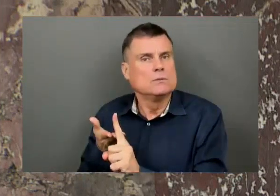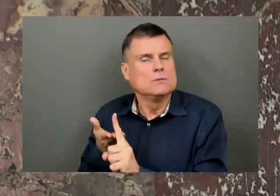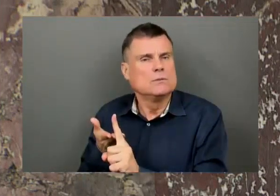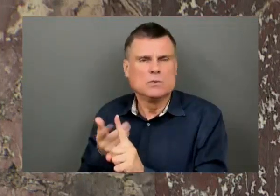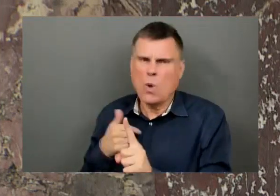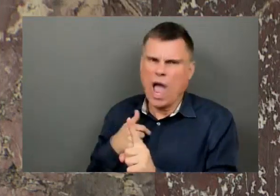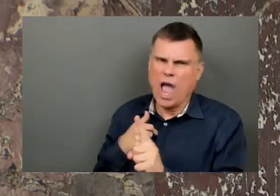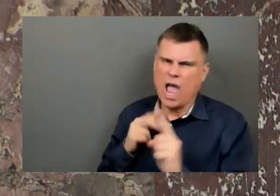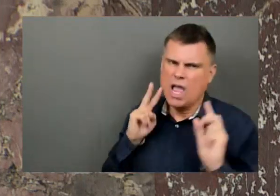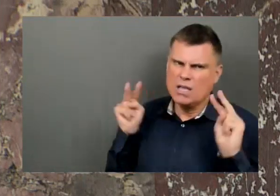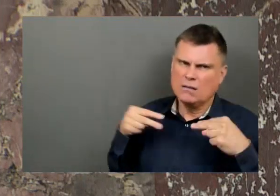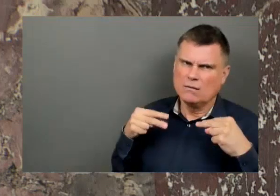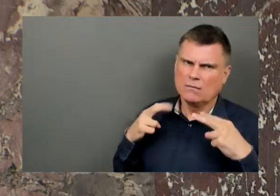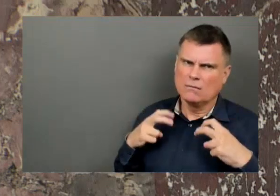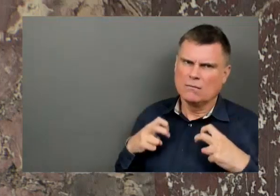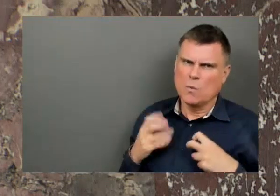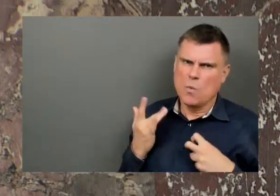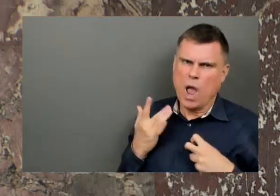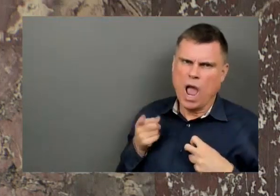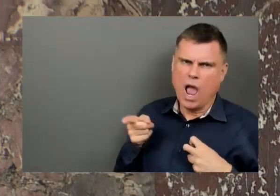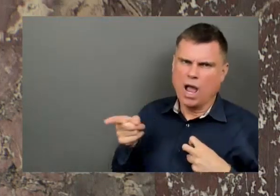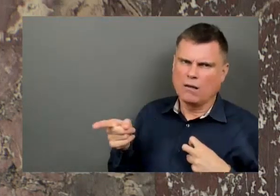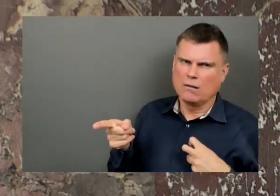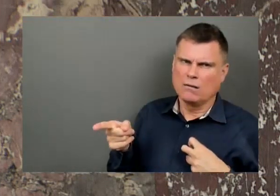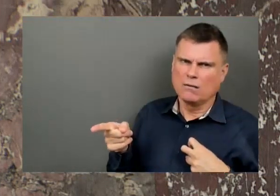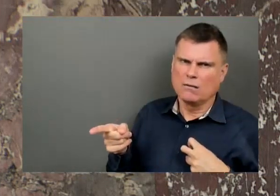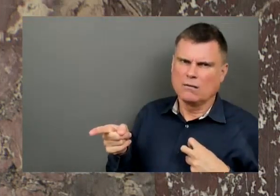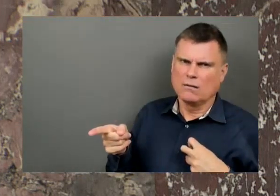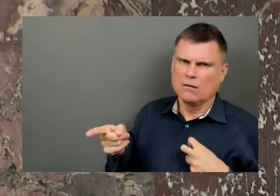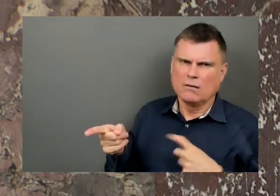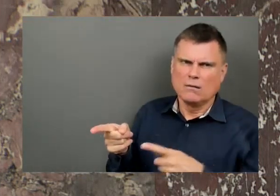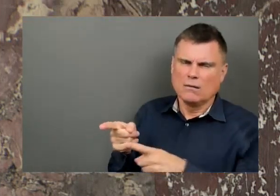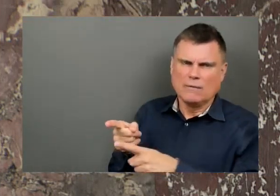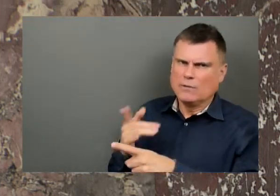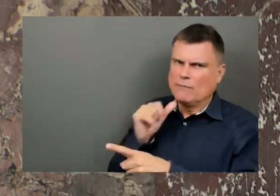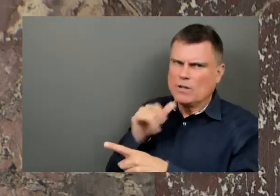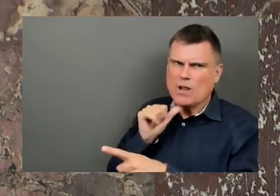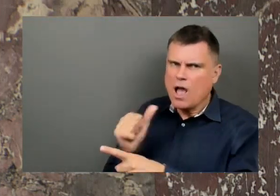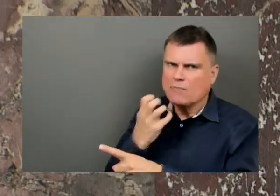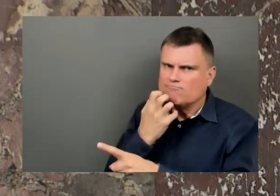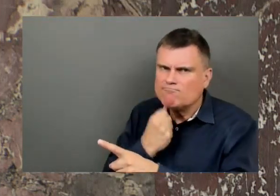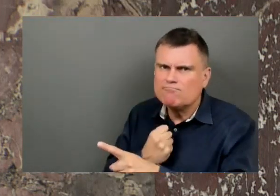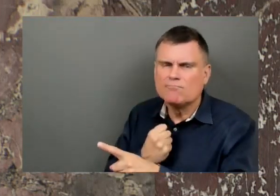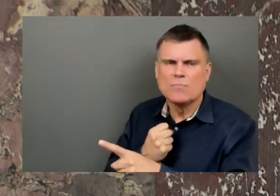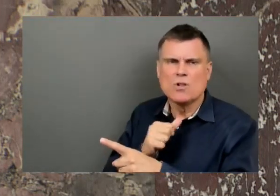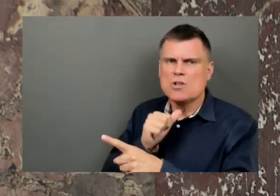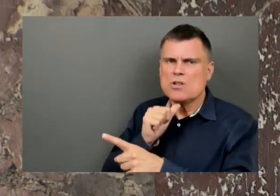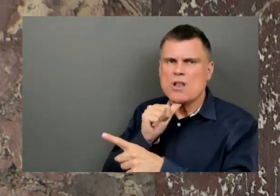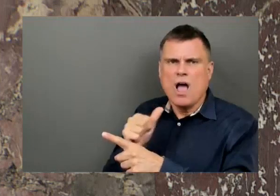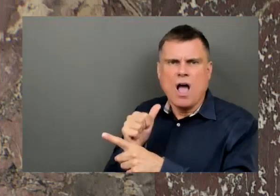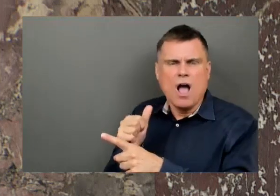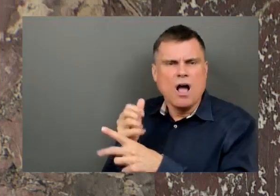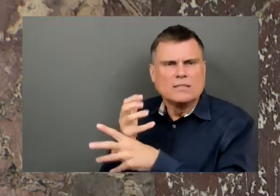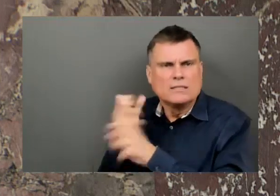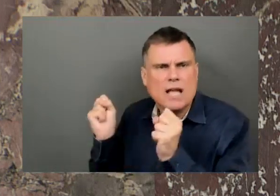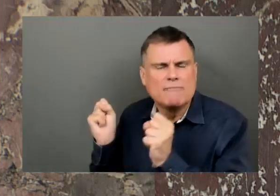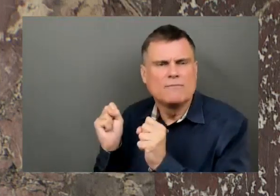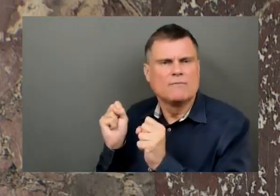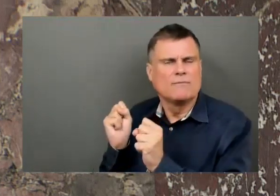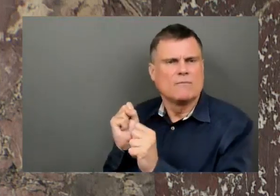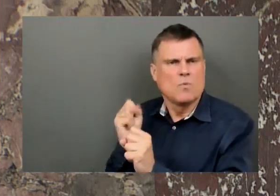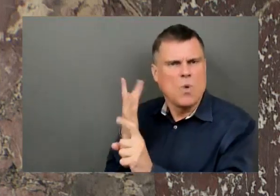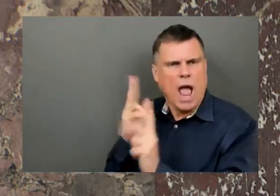sure that my caucus colleagues feel safe? Now, it doesn't take away I disagree with some of her characterizations of what happened, and I think we could have worked